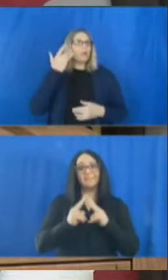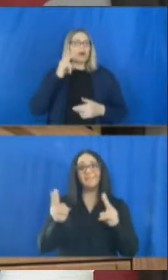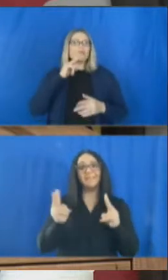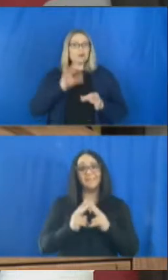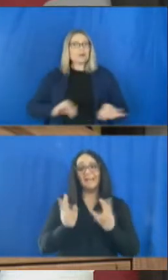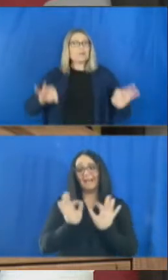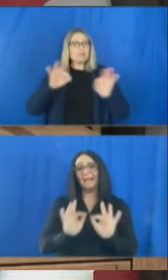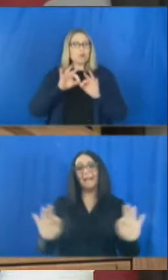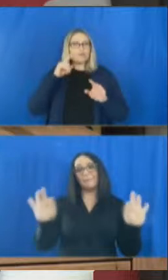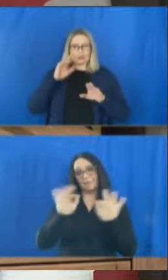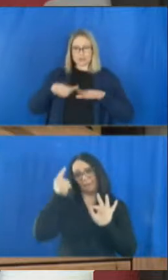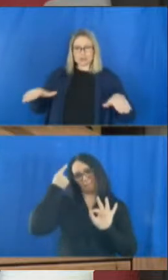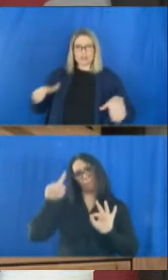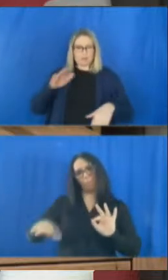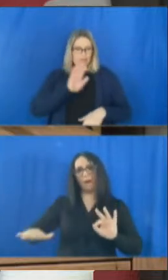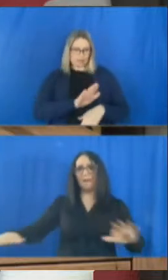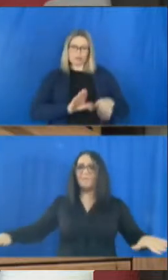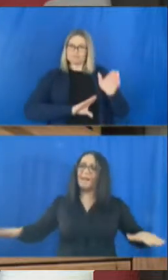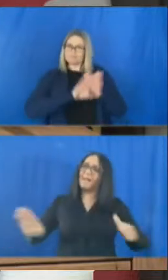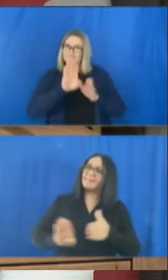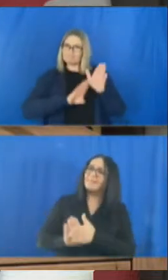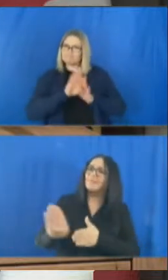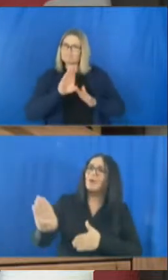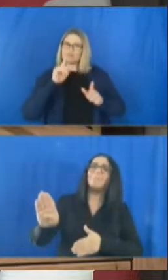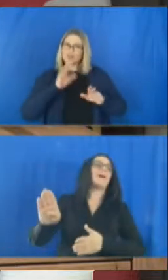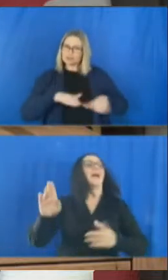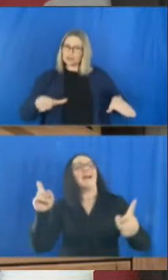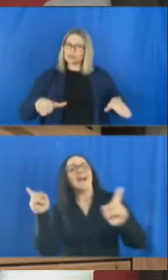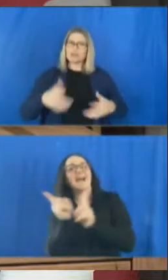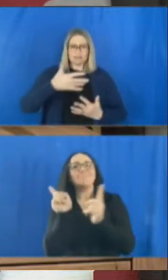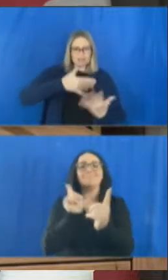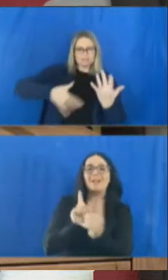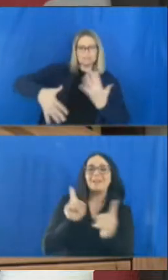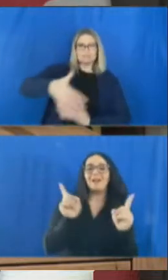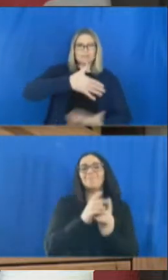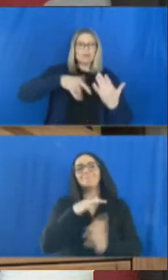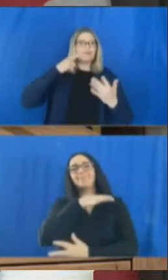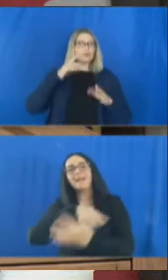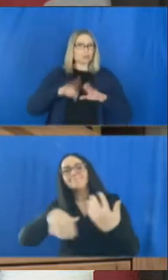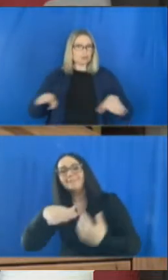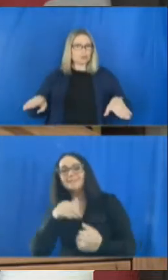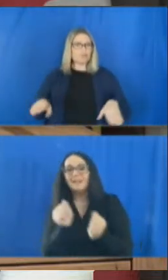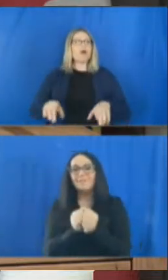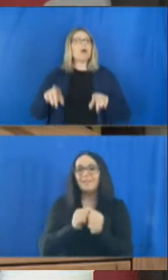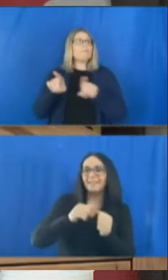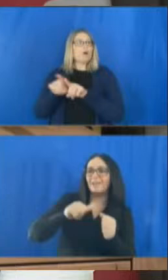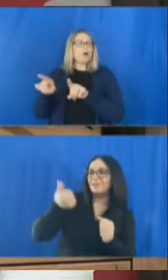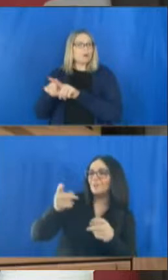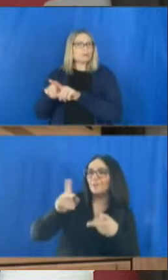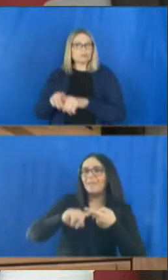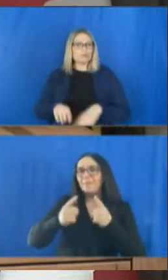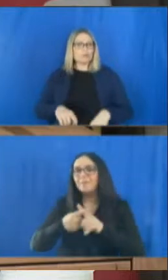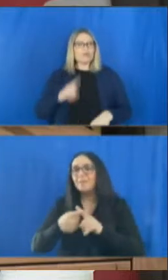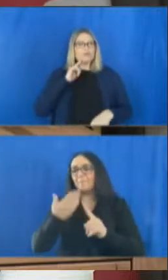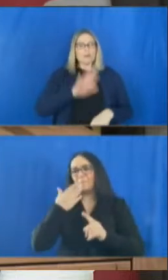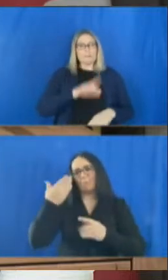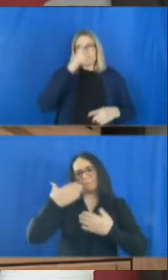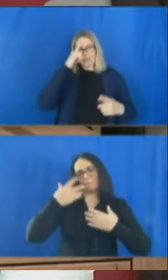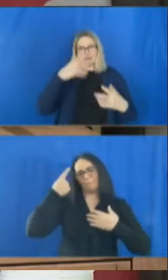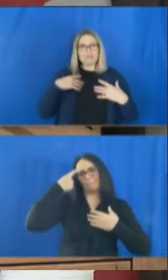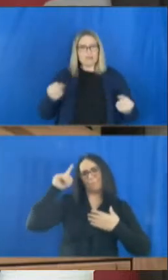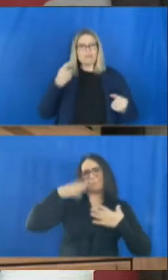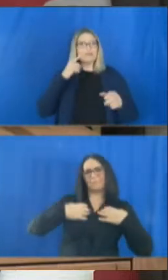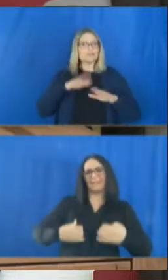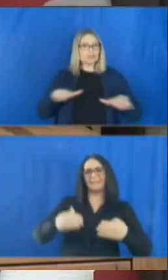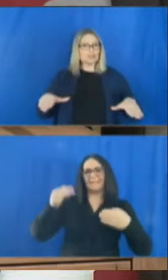2, children under 12 will be permitted to participate in individual skills and drills for sports as part of a single team or consistent